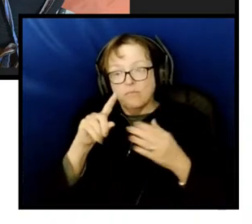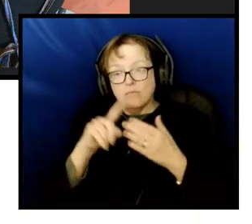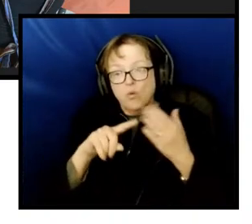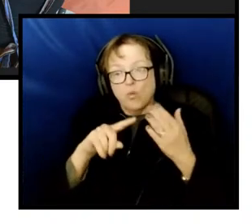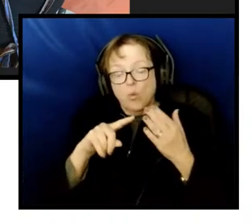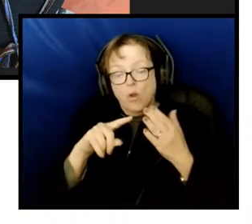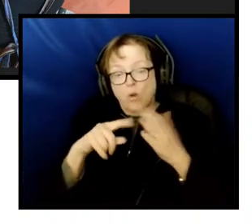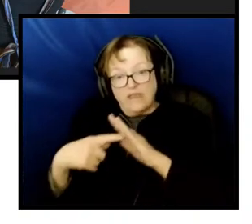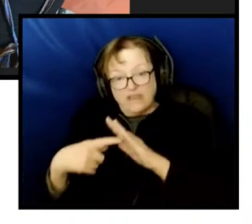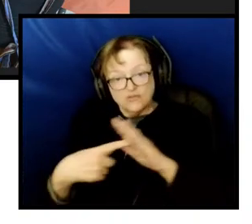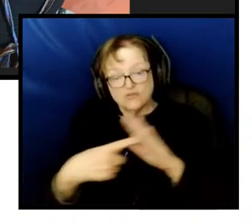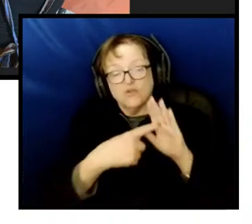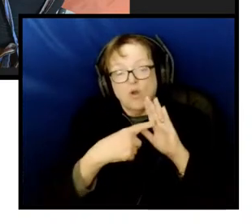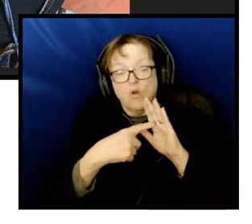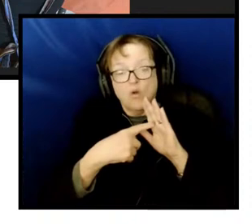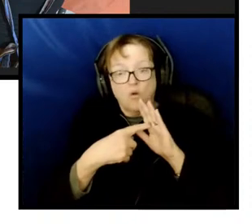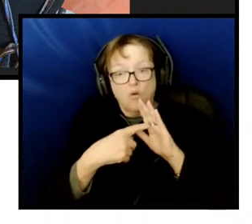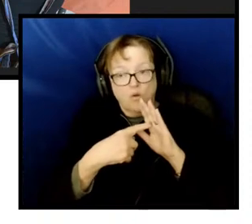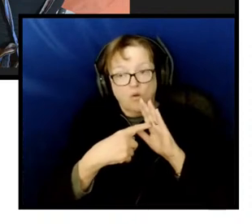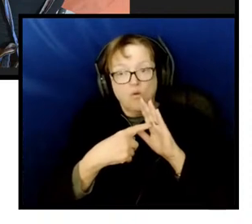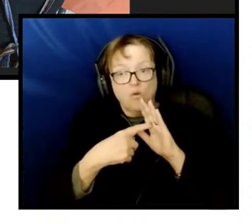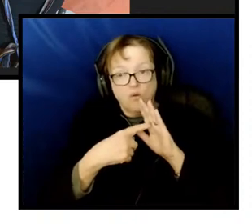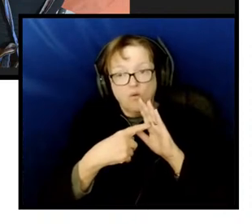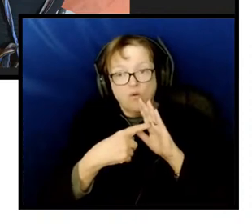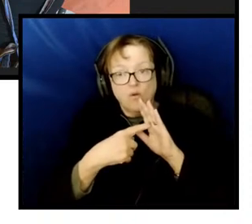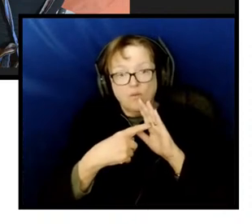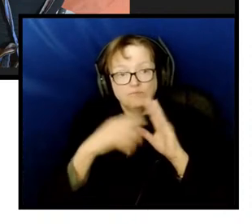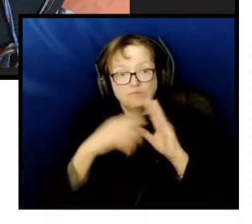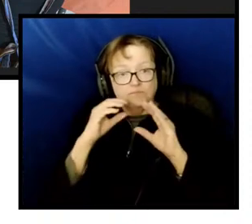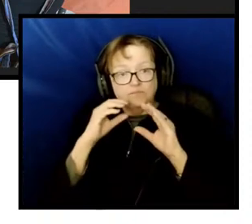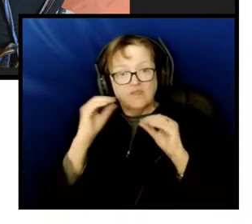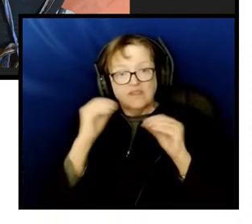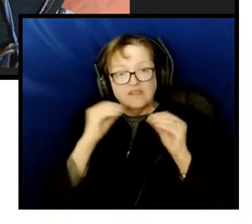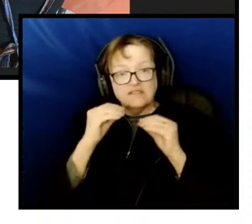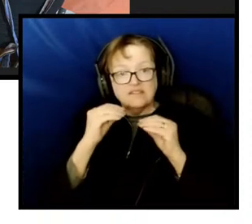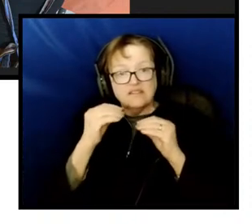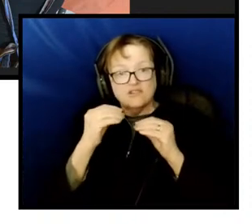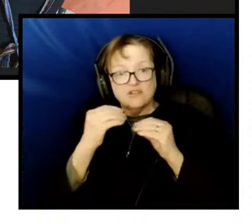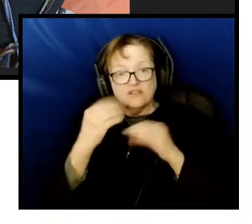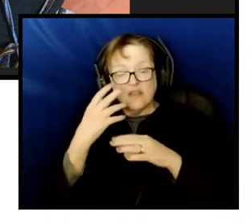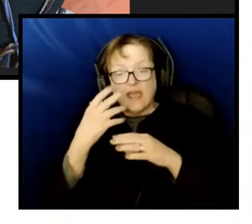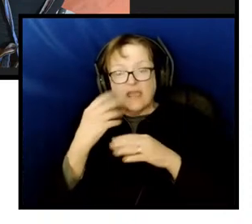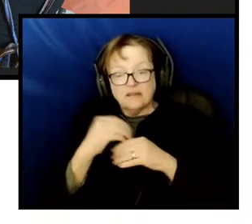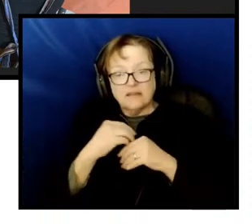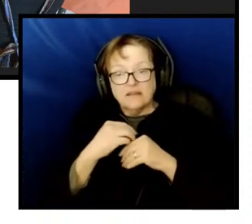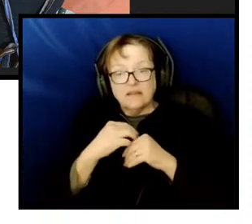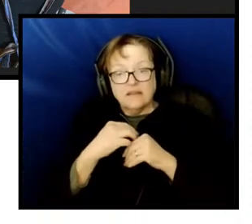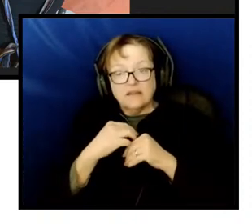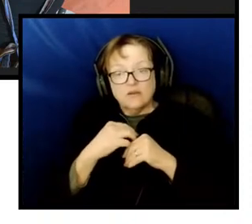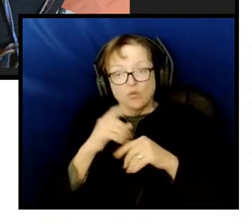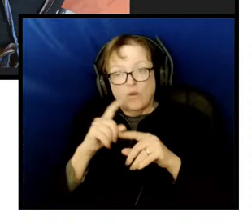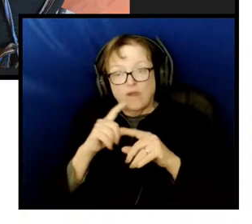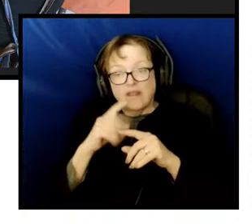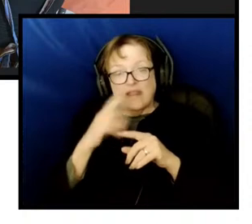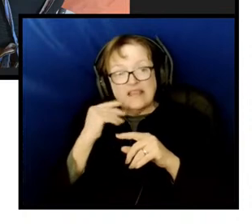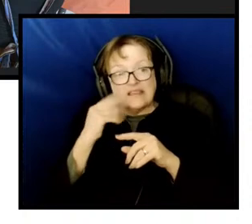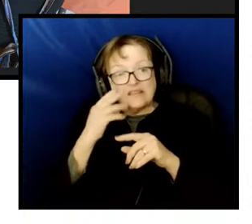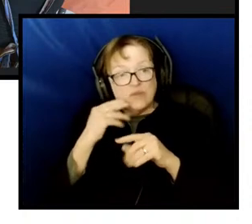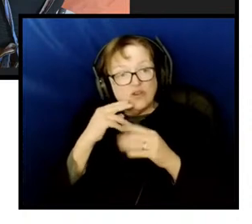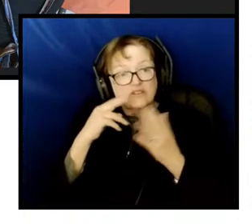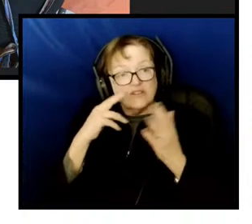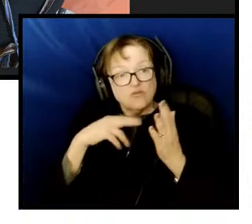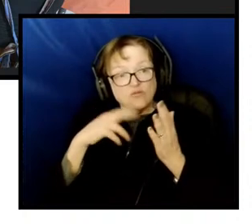apparent through like a teaching, a slideshow that Sparta gave, and also in the experience of the readings and looking through the tarot